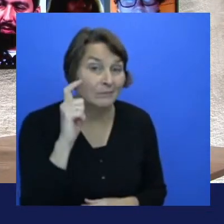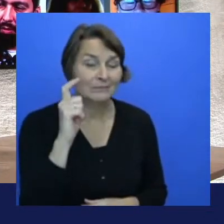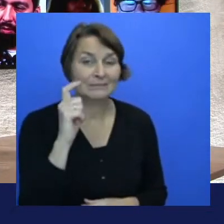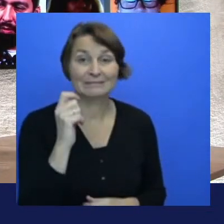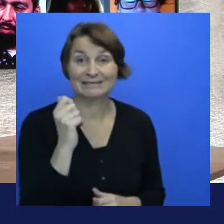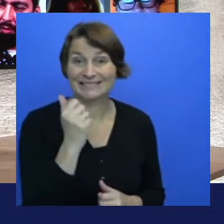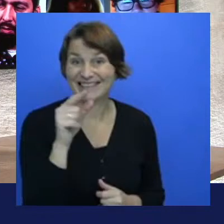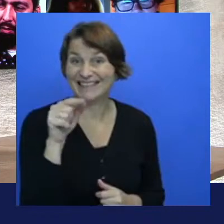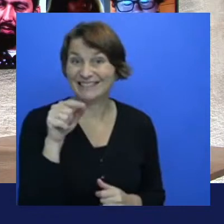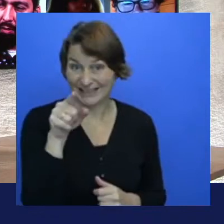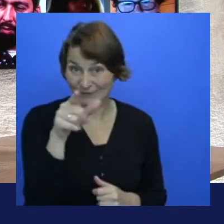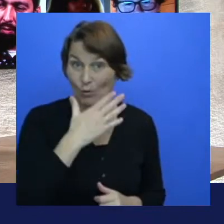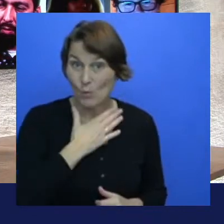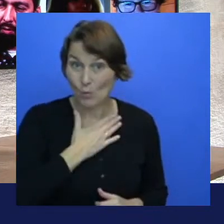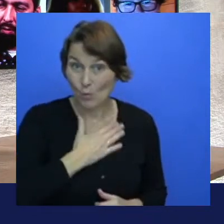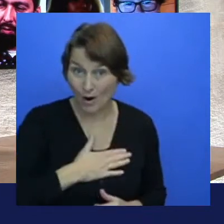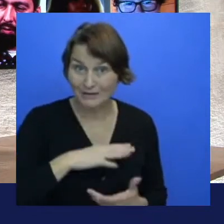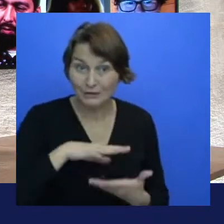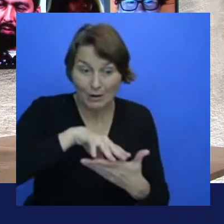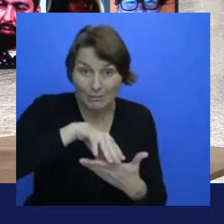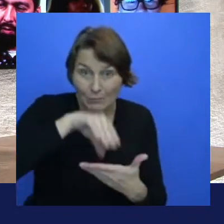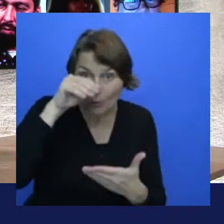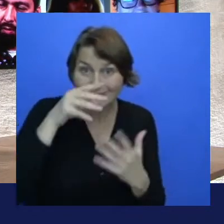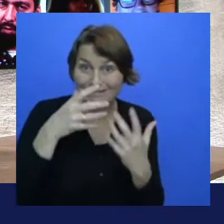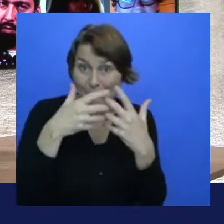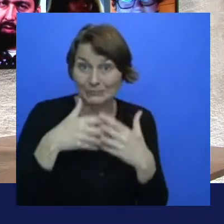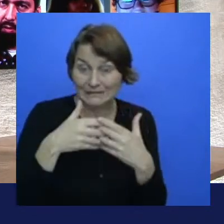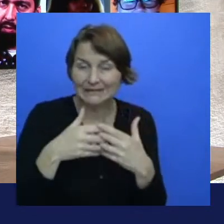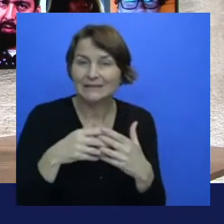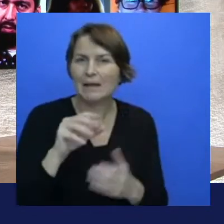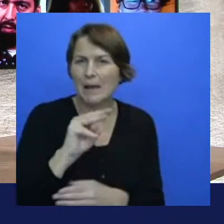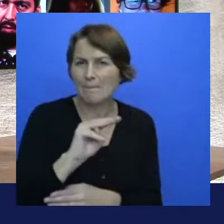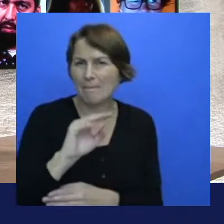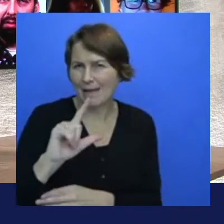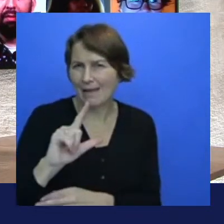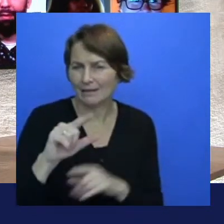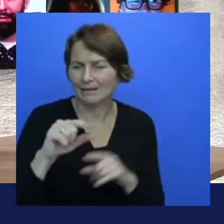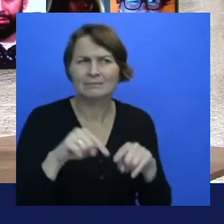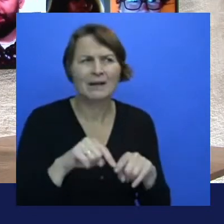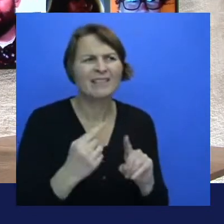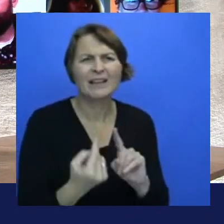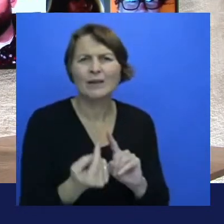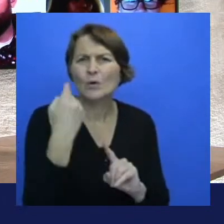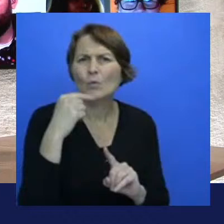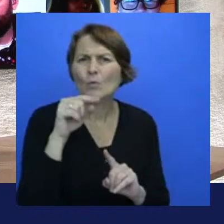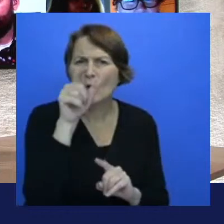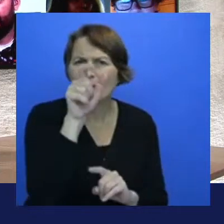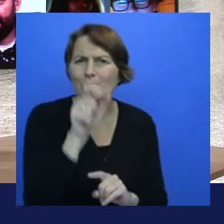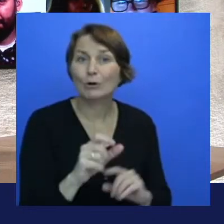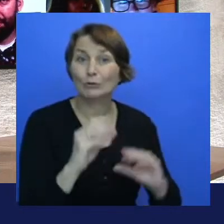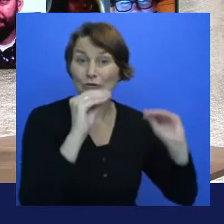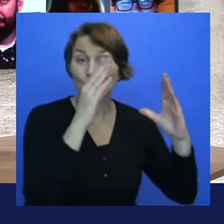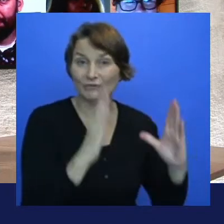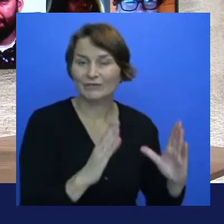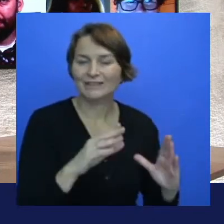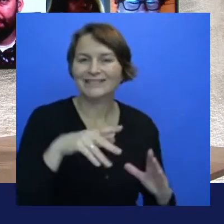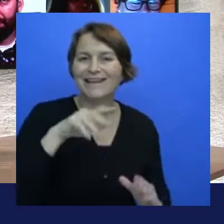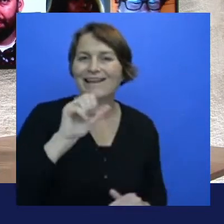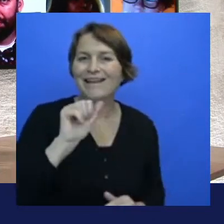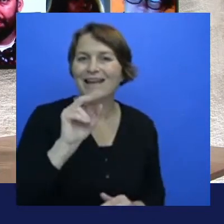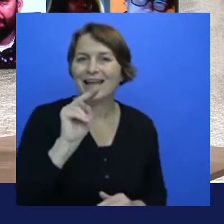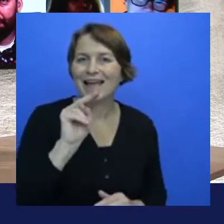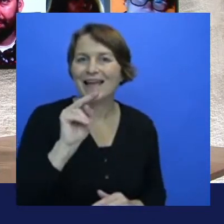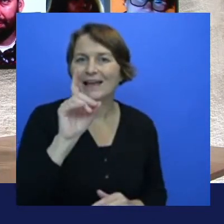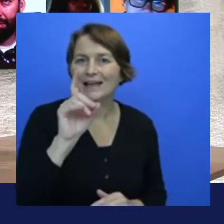ML was from Andrew Ng on Coursera. I think that professor is really,